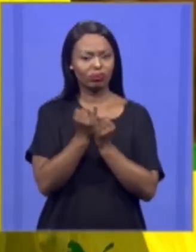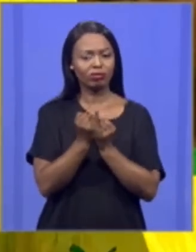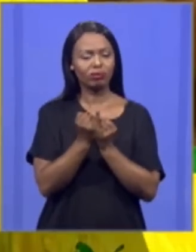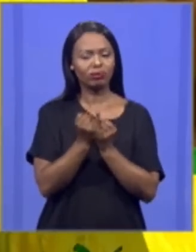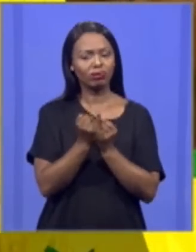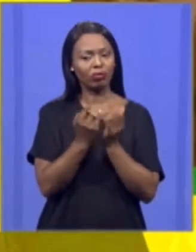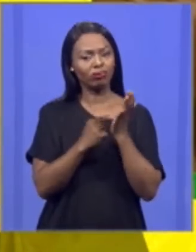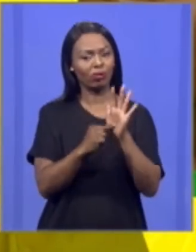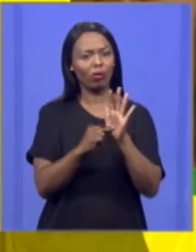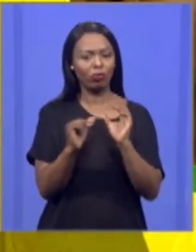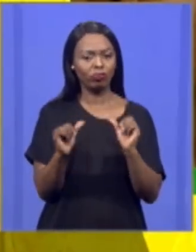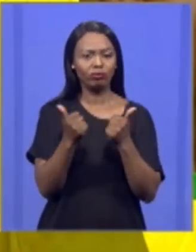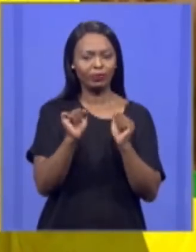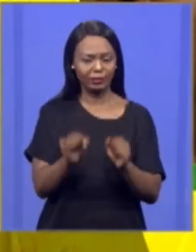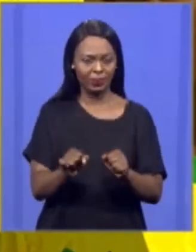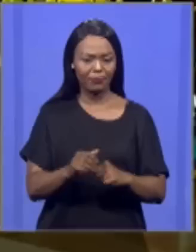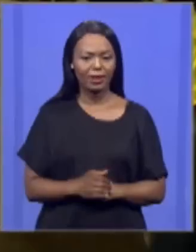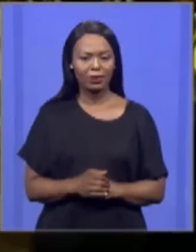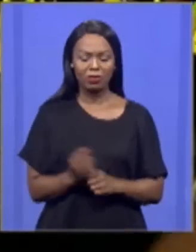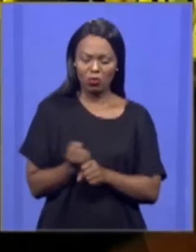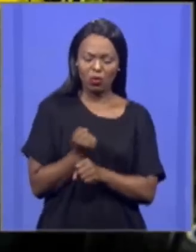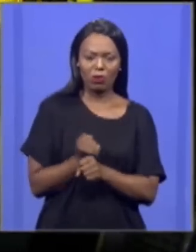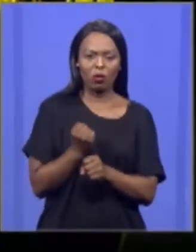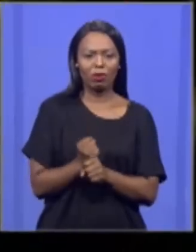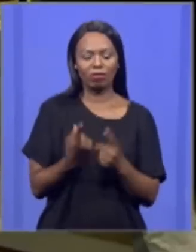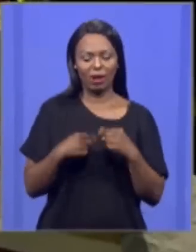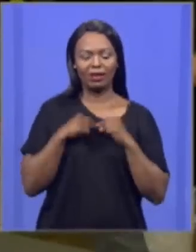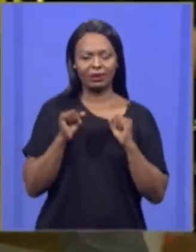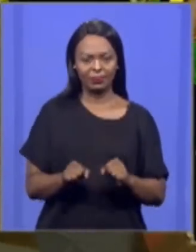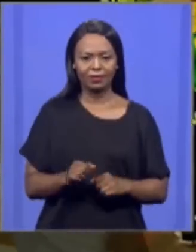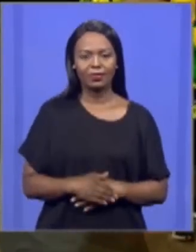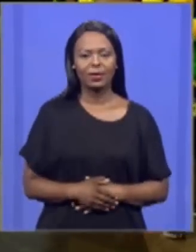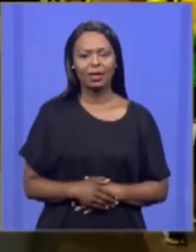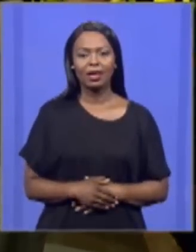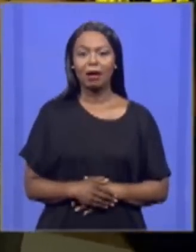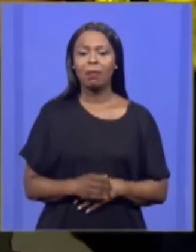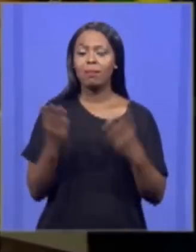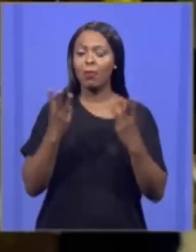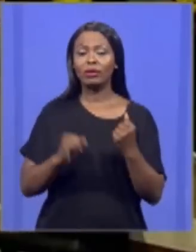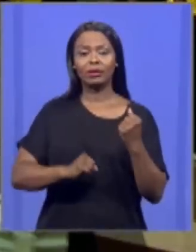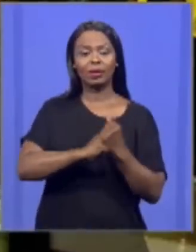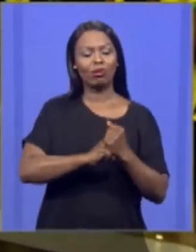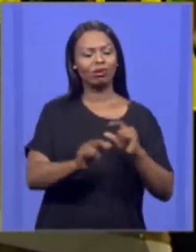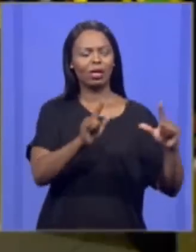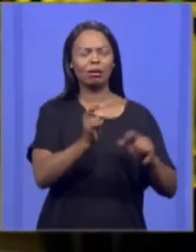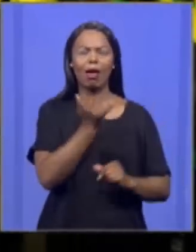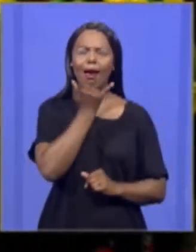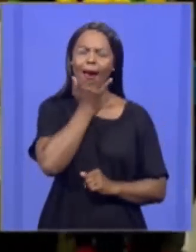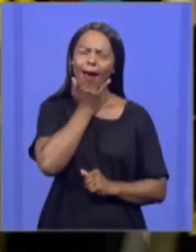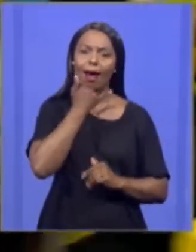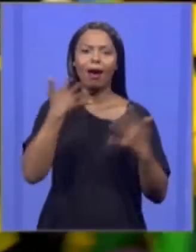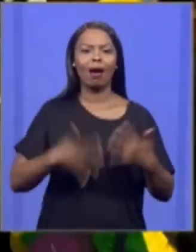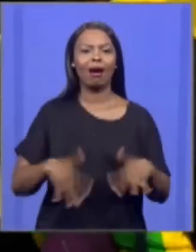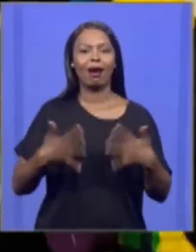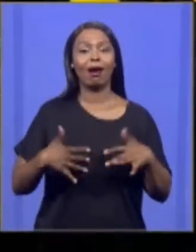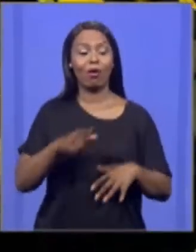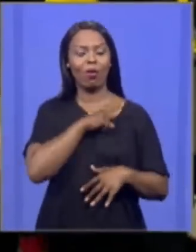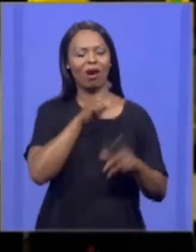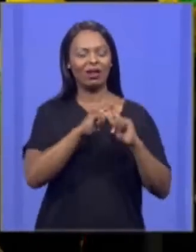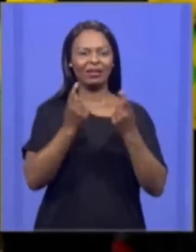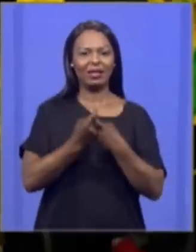so it really worked out for us. Balatedi ba Sundowns ba kgotsofetše morago ga gore sehlopha sa bona